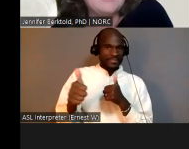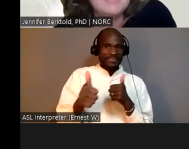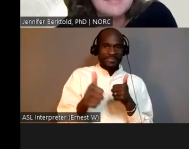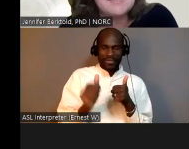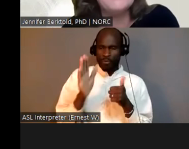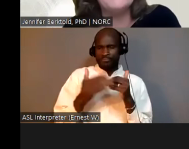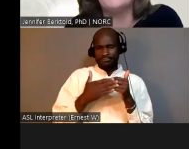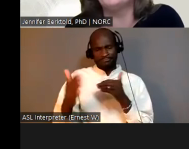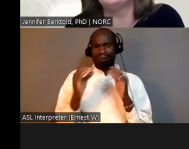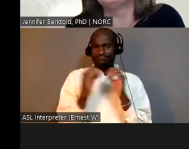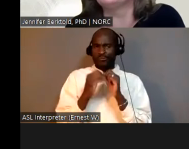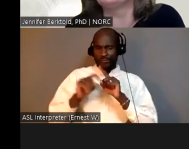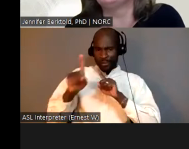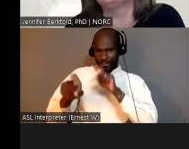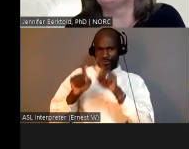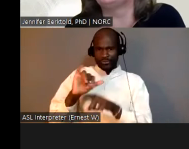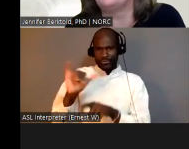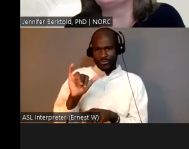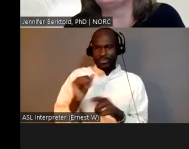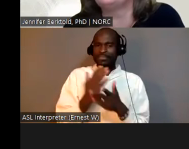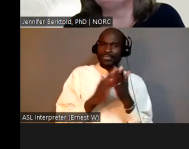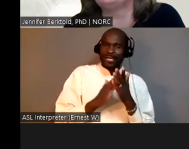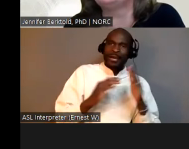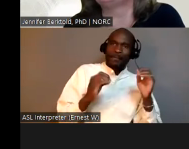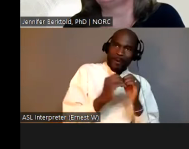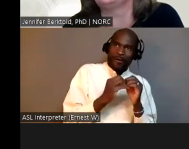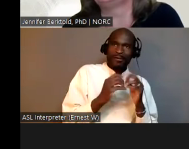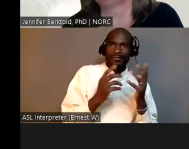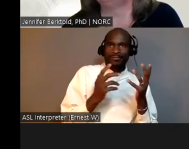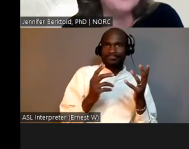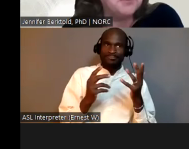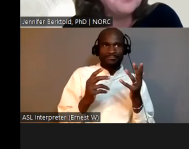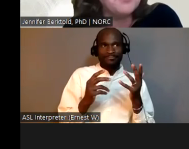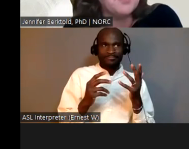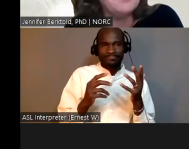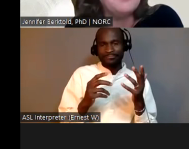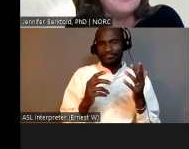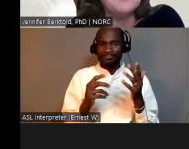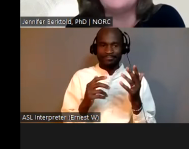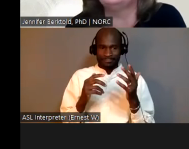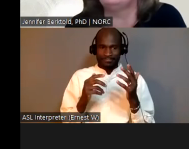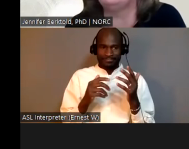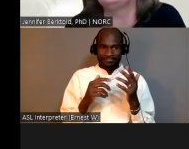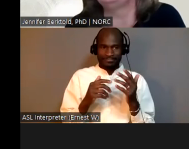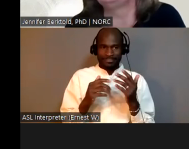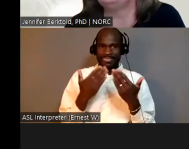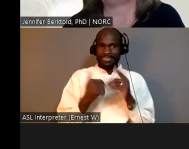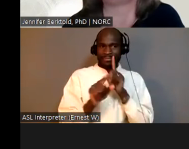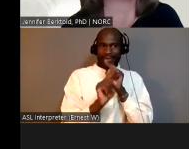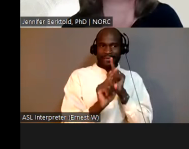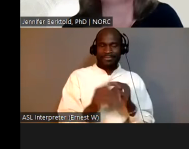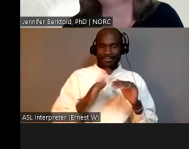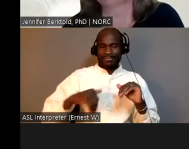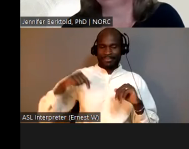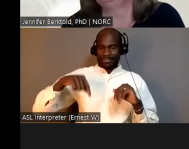asking. So some of them a little more interactive than this one, but this is really a get to know you for the folks that are on the call